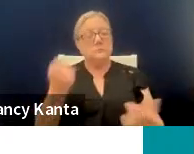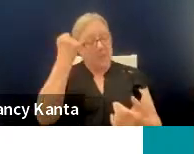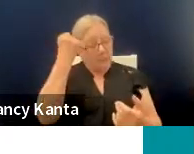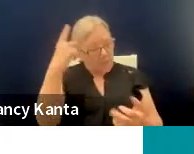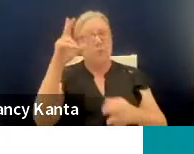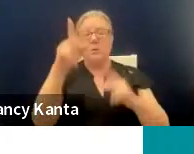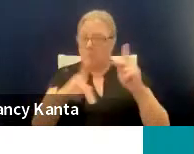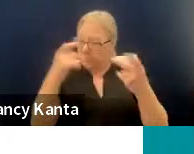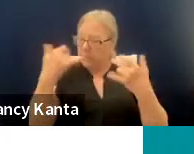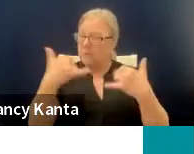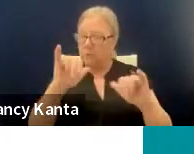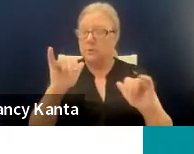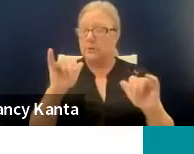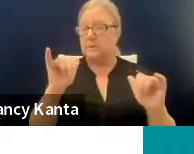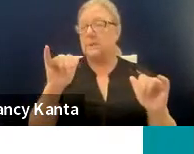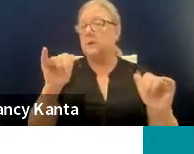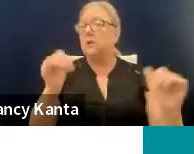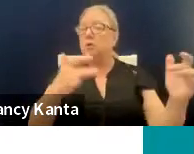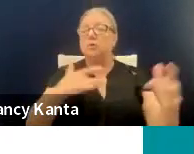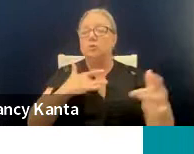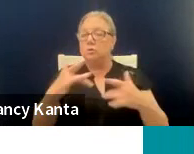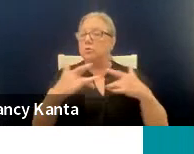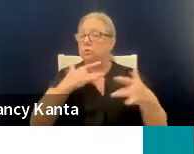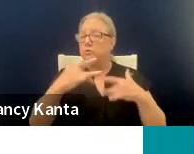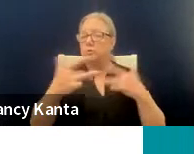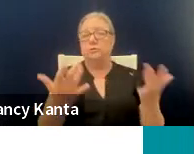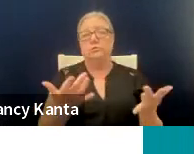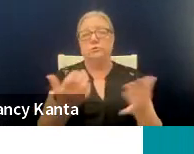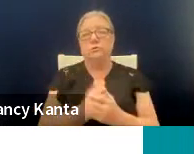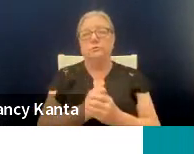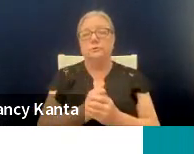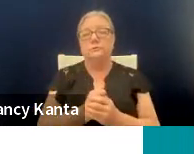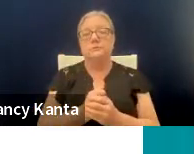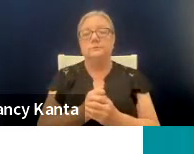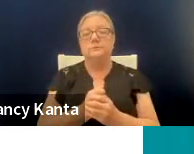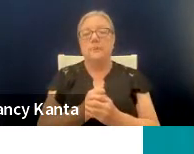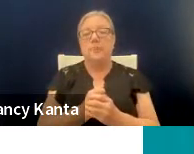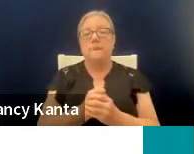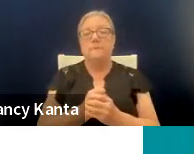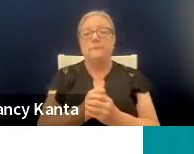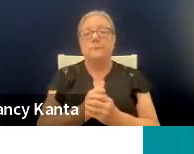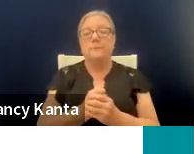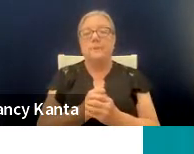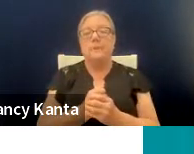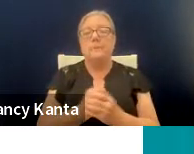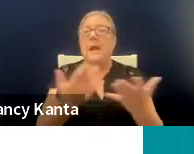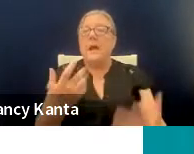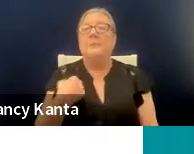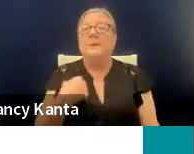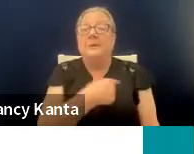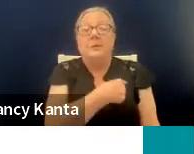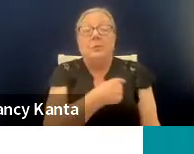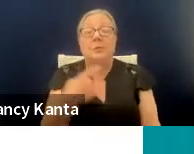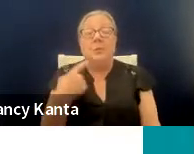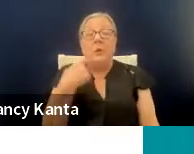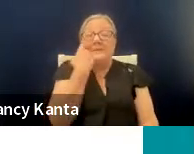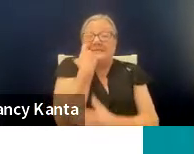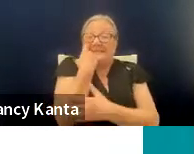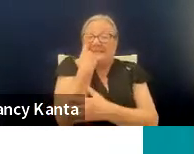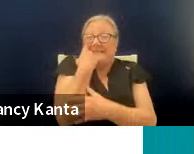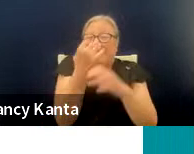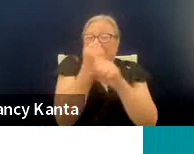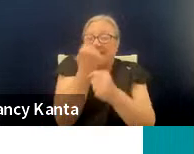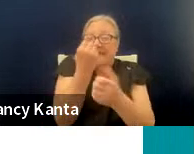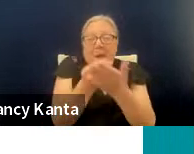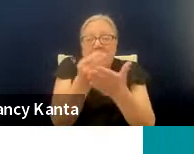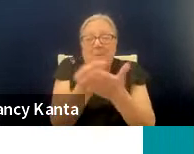should, because we're still seemingly at the beginning. We just got some of the money, right? So, but I just,